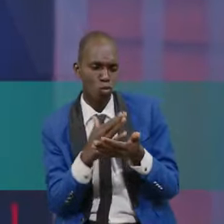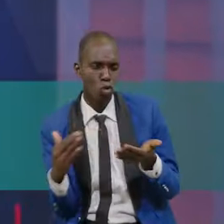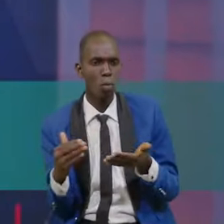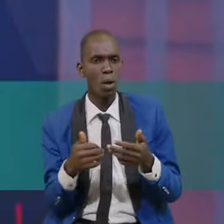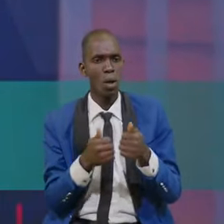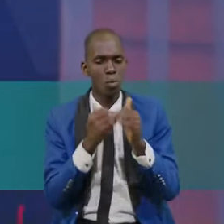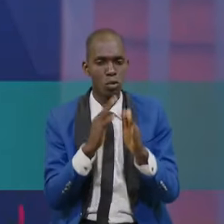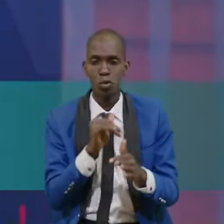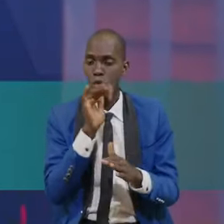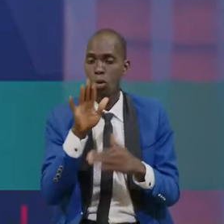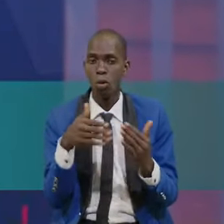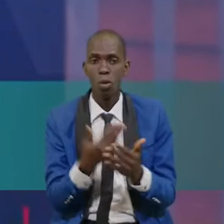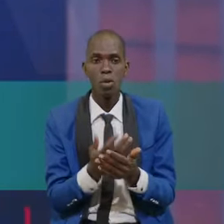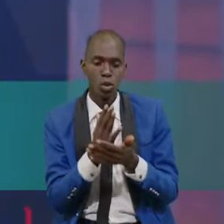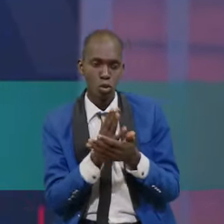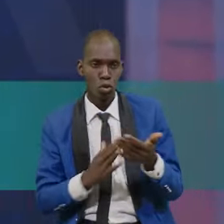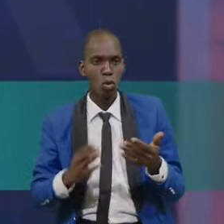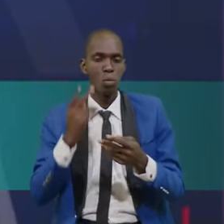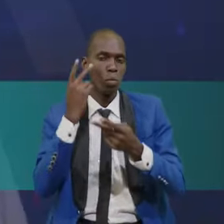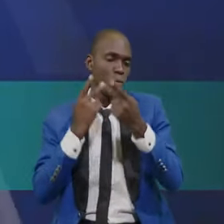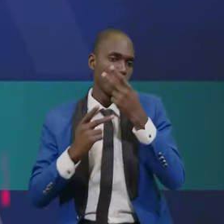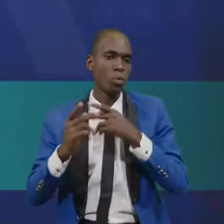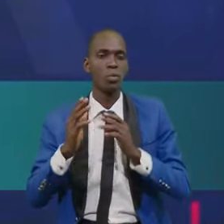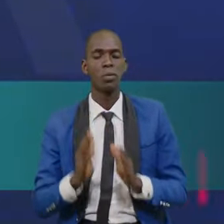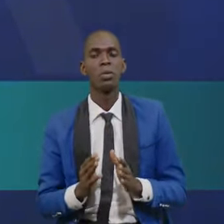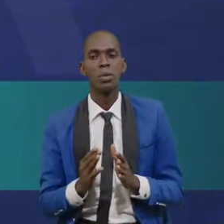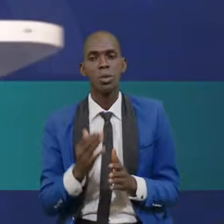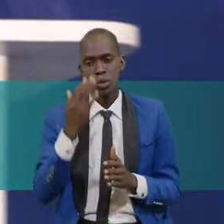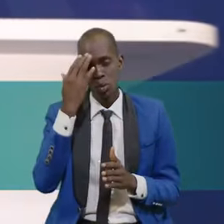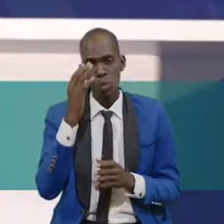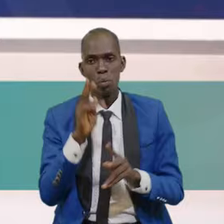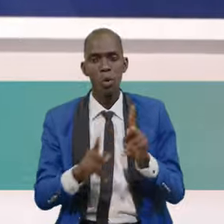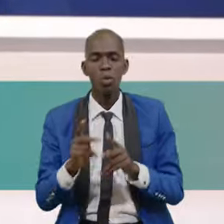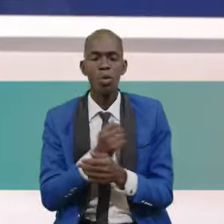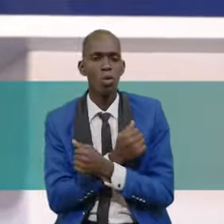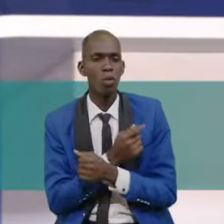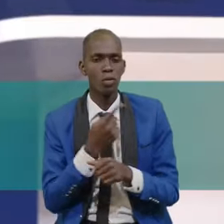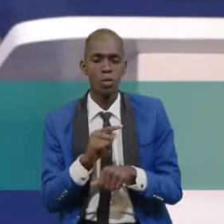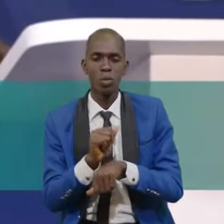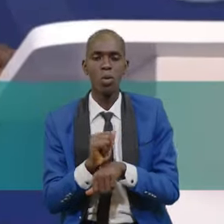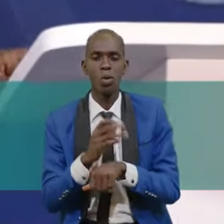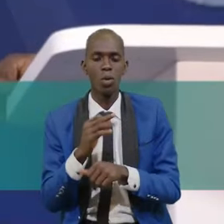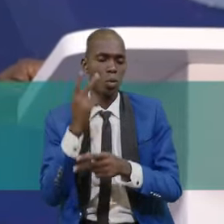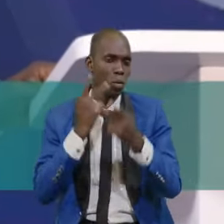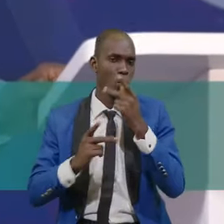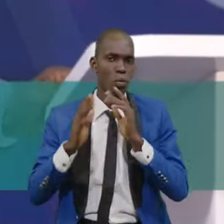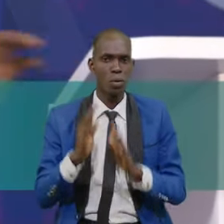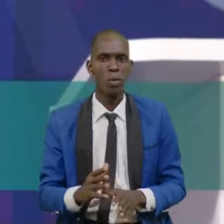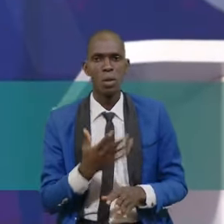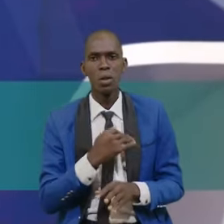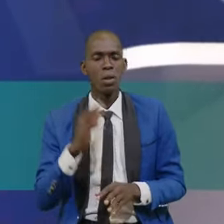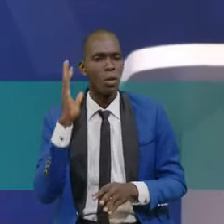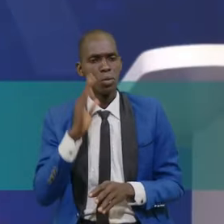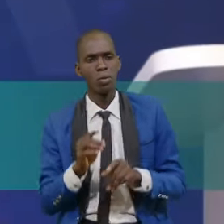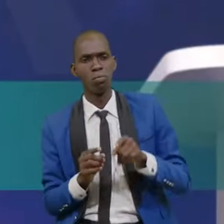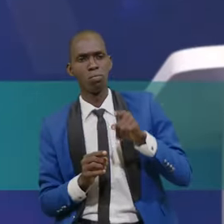and some prophets. Some people like the ministry of the prophet. They like to point, they like to control our lives.